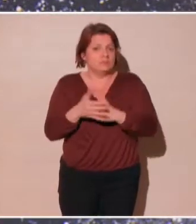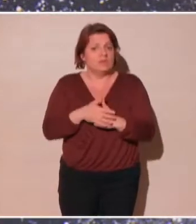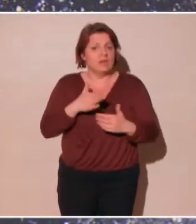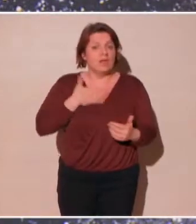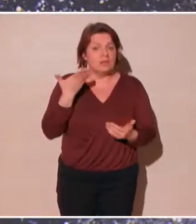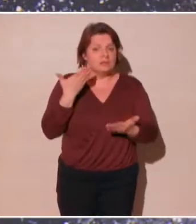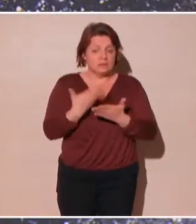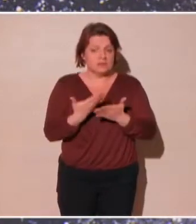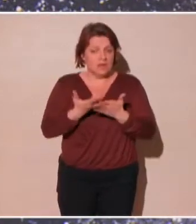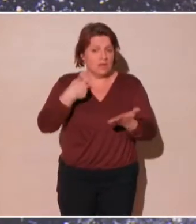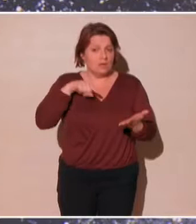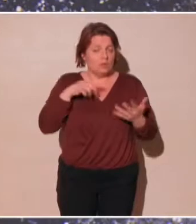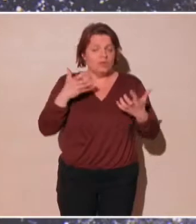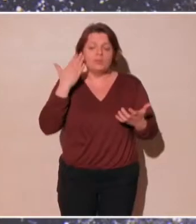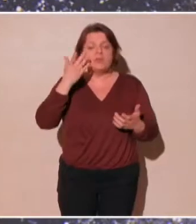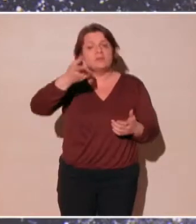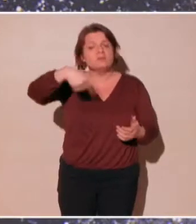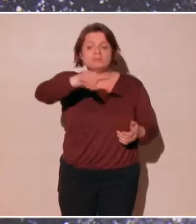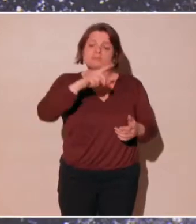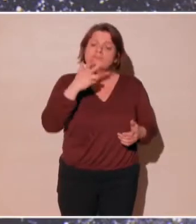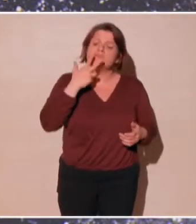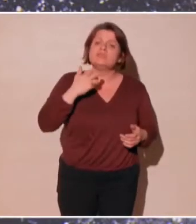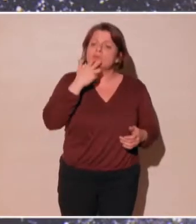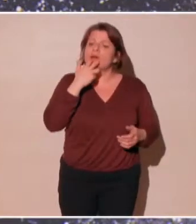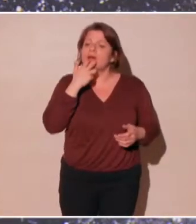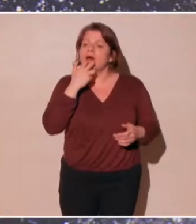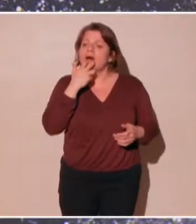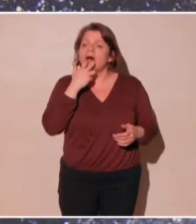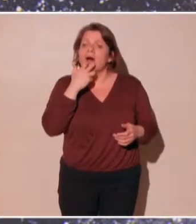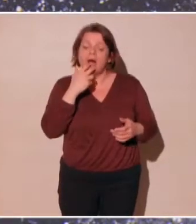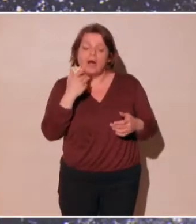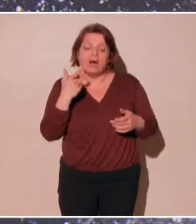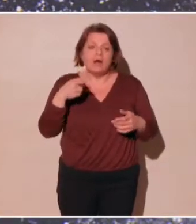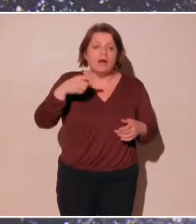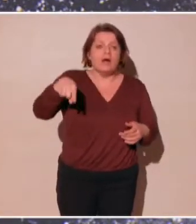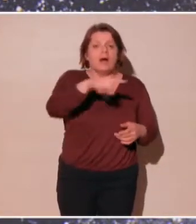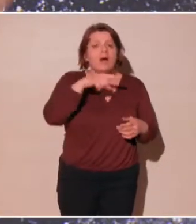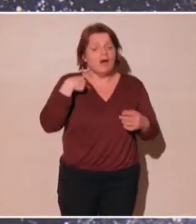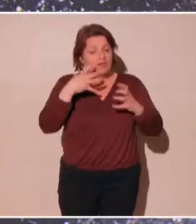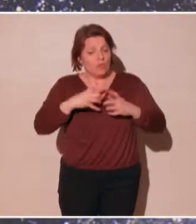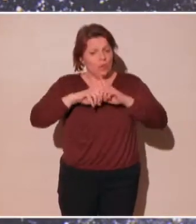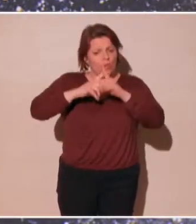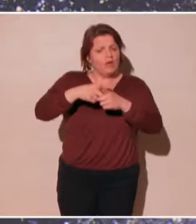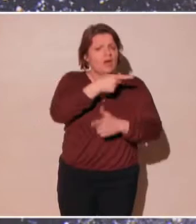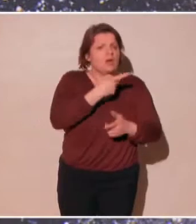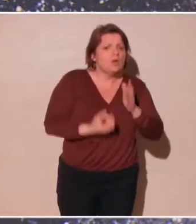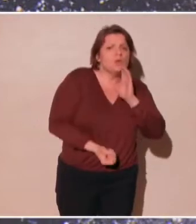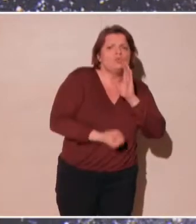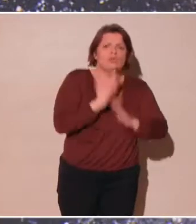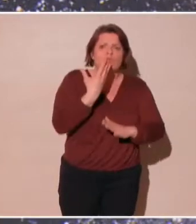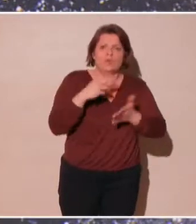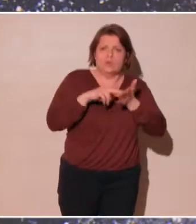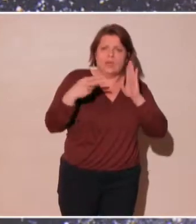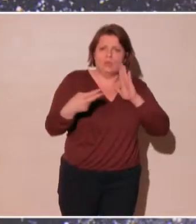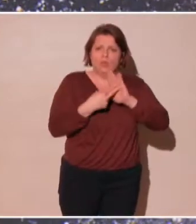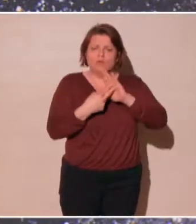is precisely what we need. We want to convince our fellow citizens that these AI